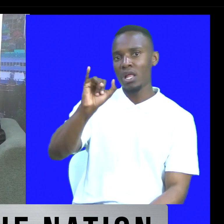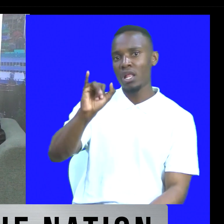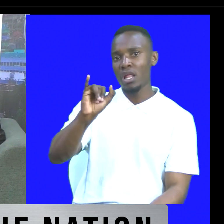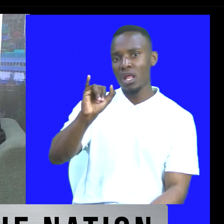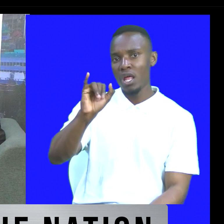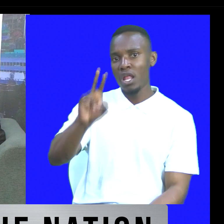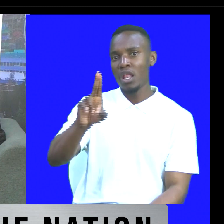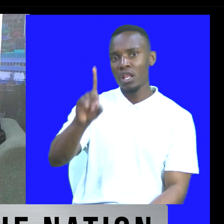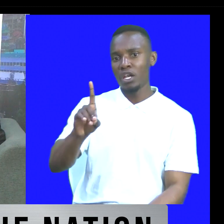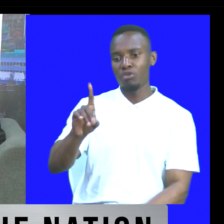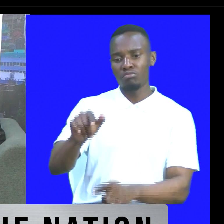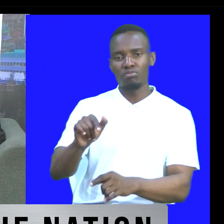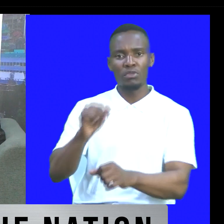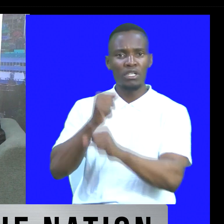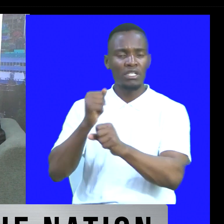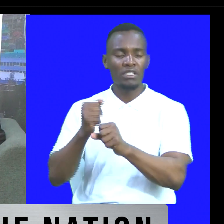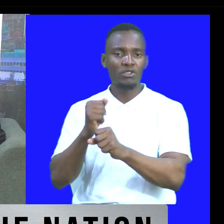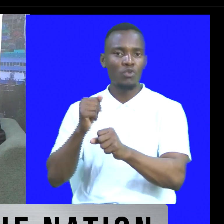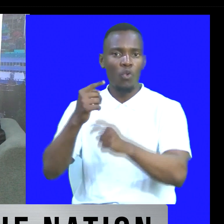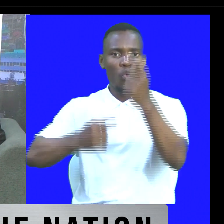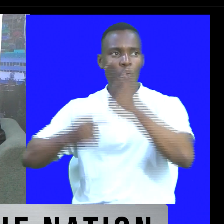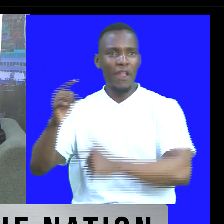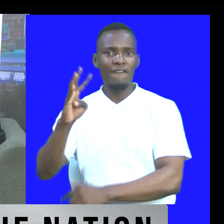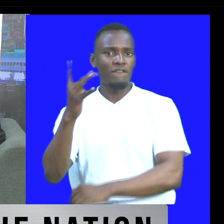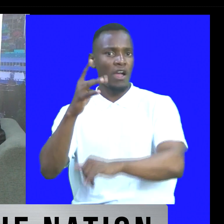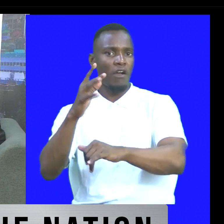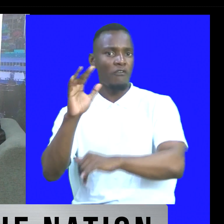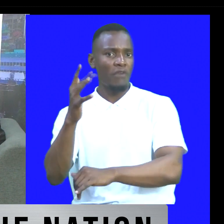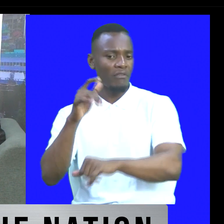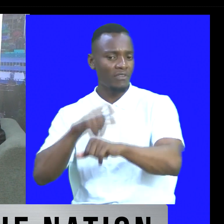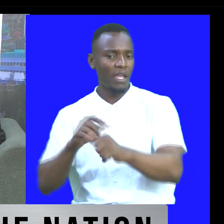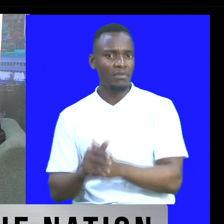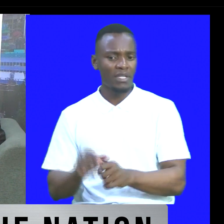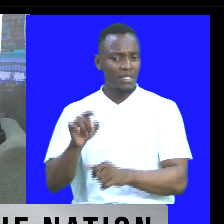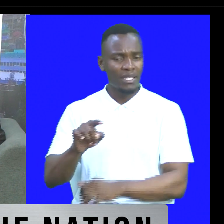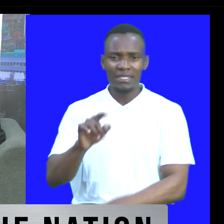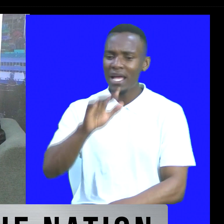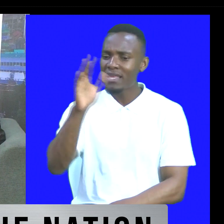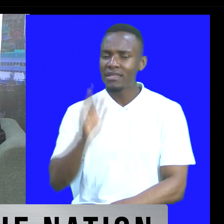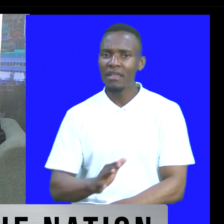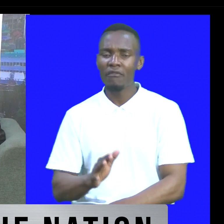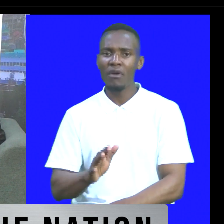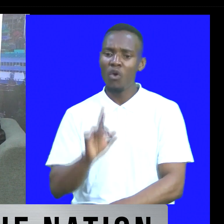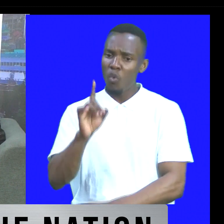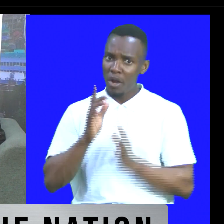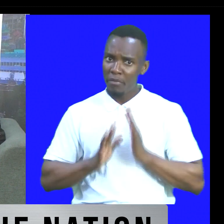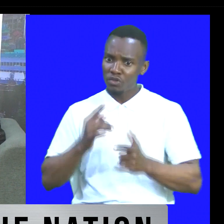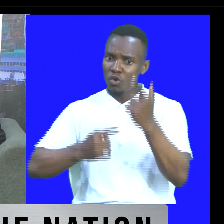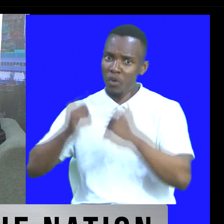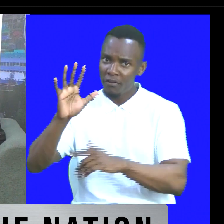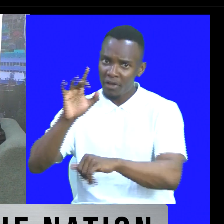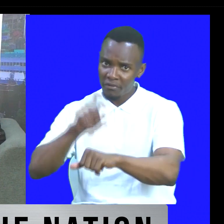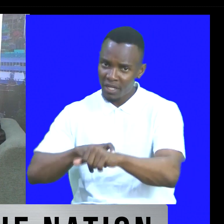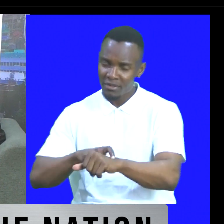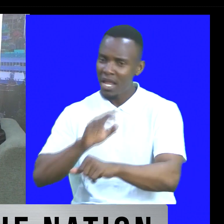time. By the way, that's a record. That's our evergreen... Berlin Marathon has never been won by one person 5 times. Jonah,